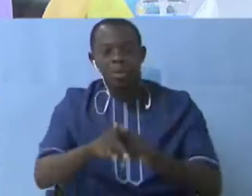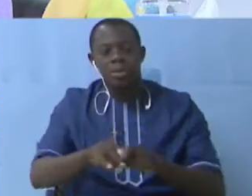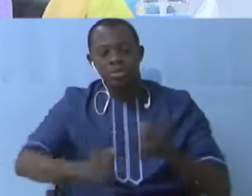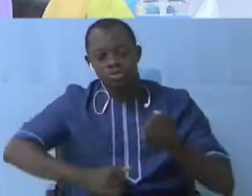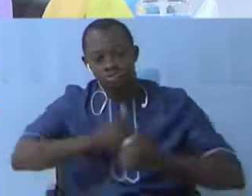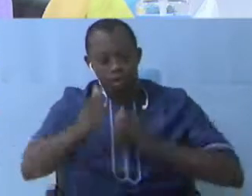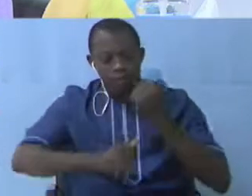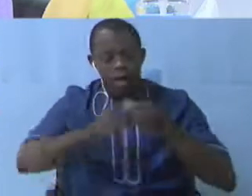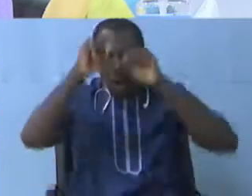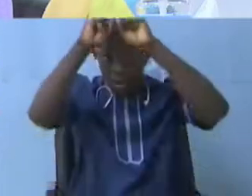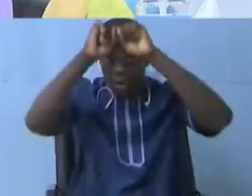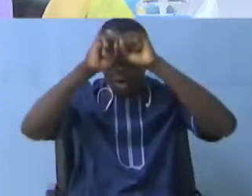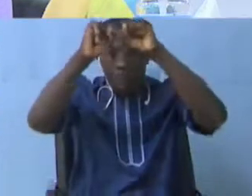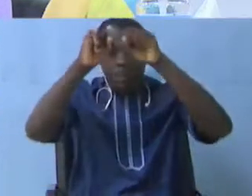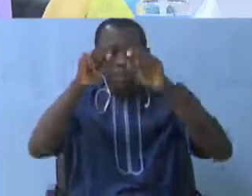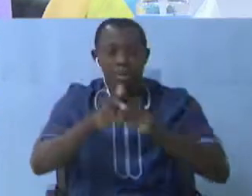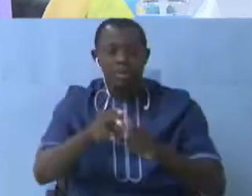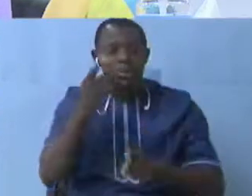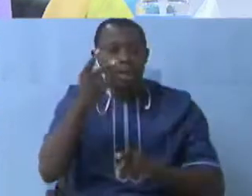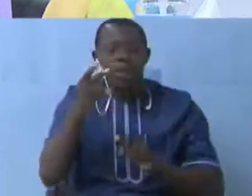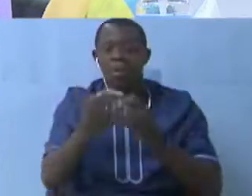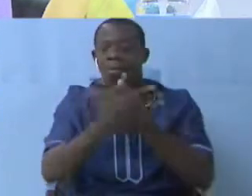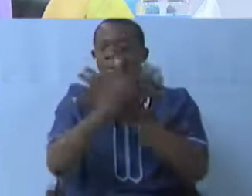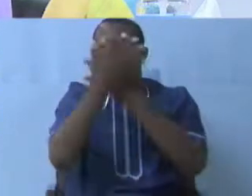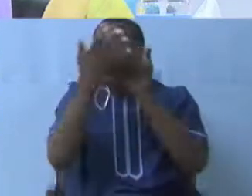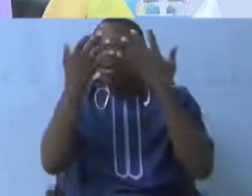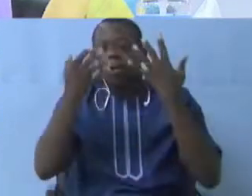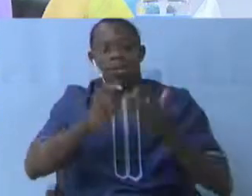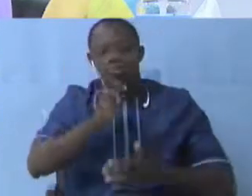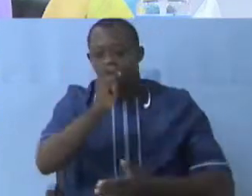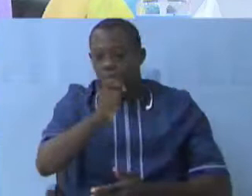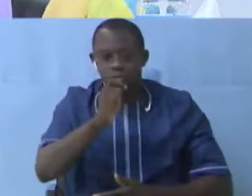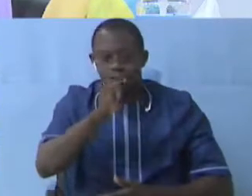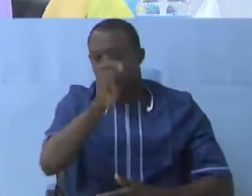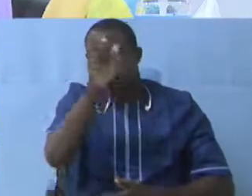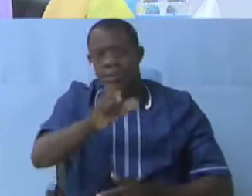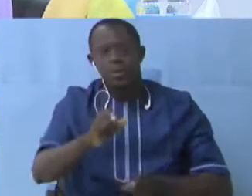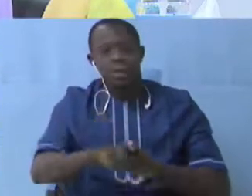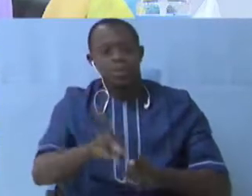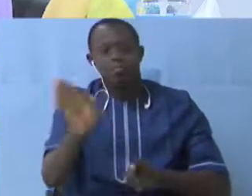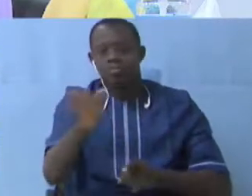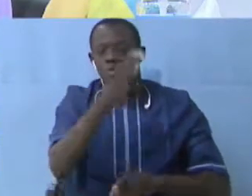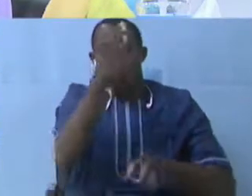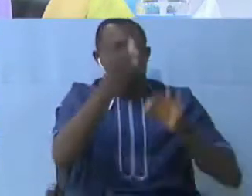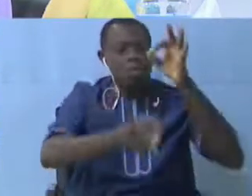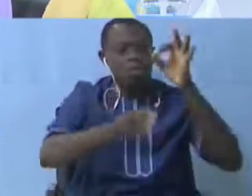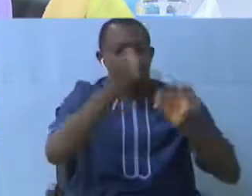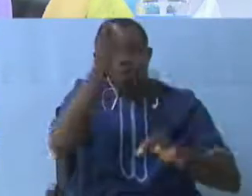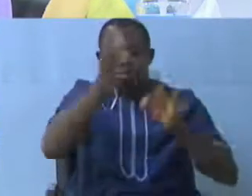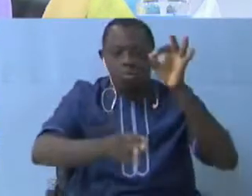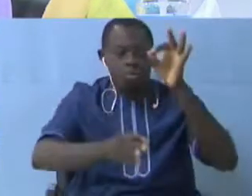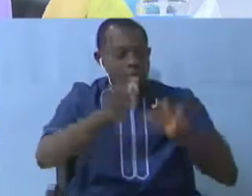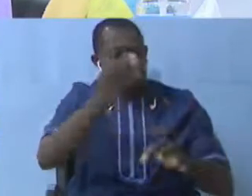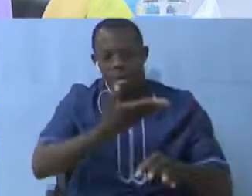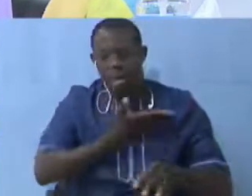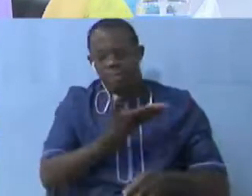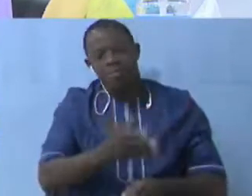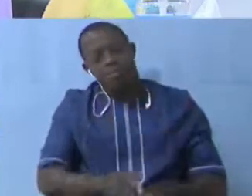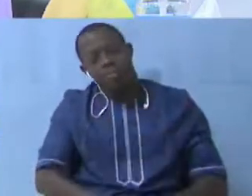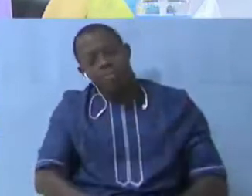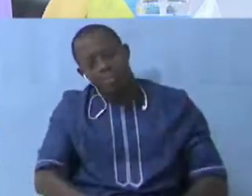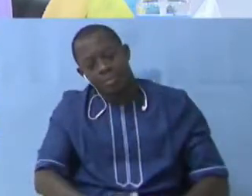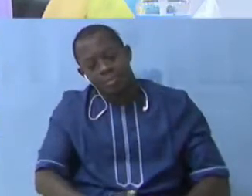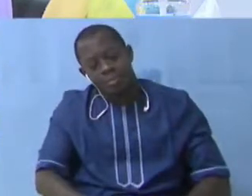You've seen so many journalists have been persecuted. waaw ndax nguur gi daal kii woy taskati xibaar yi daal ñoom